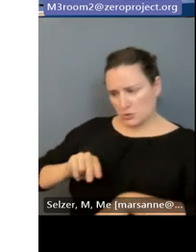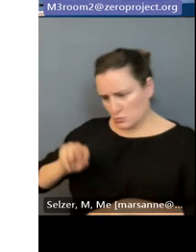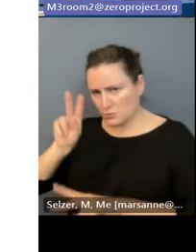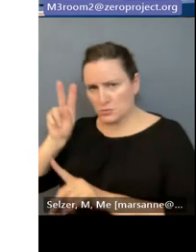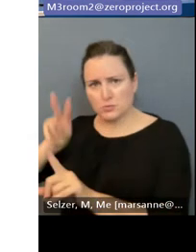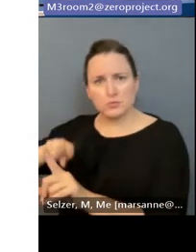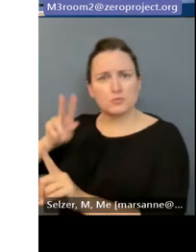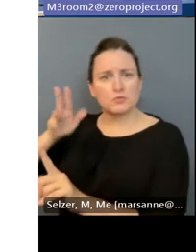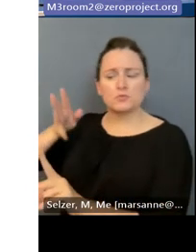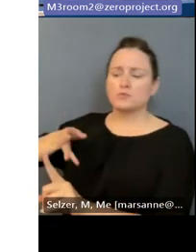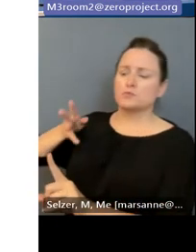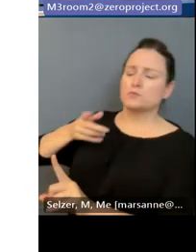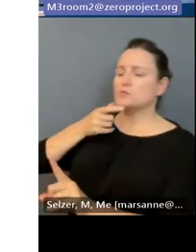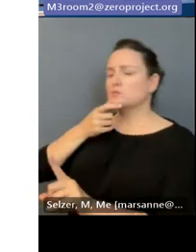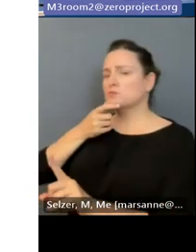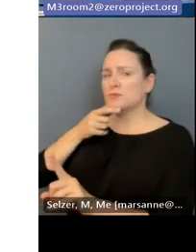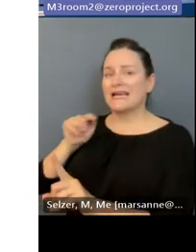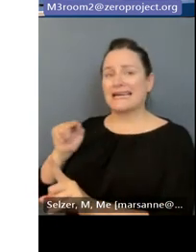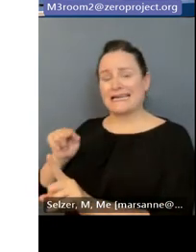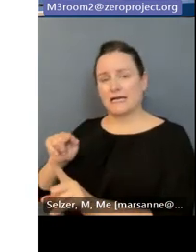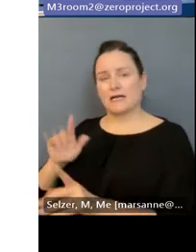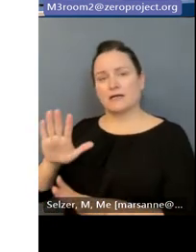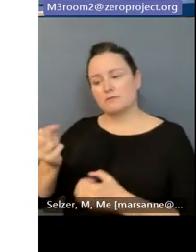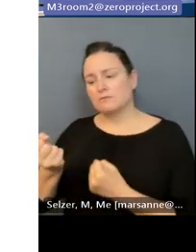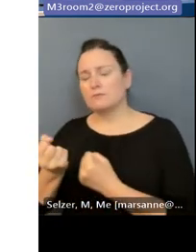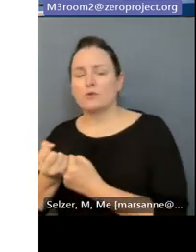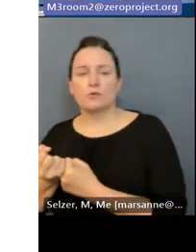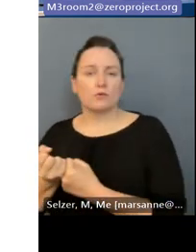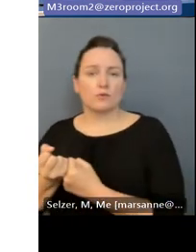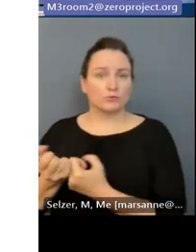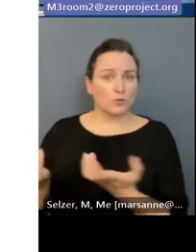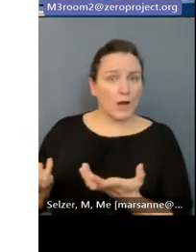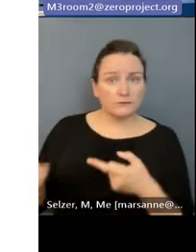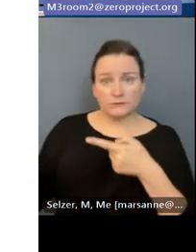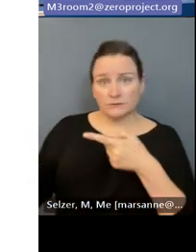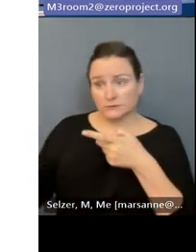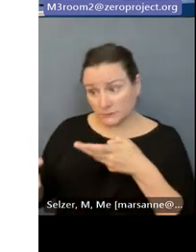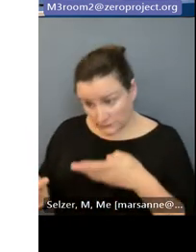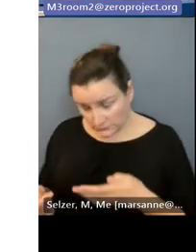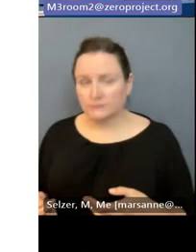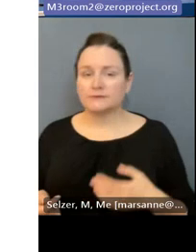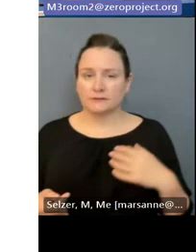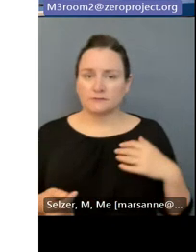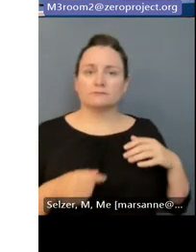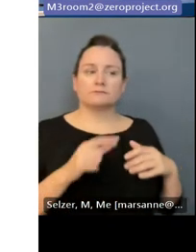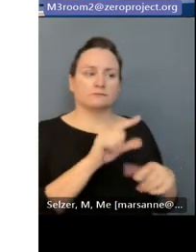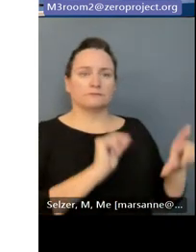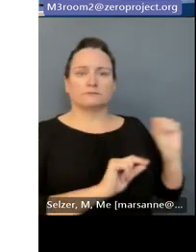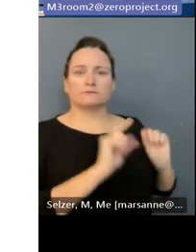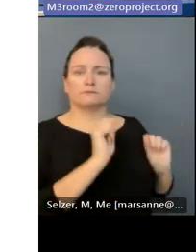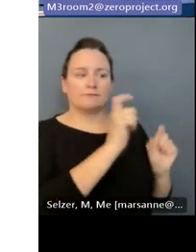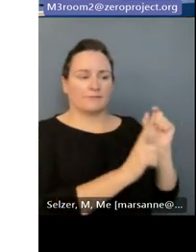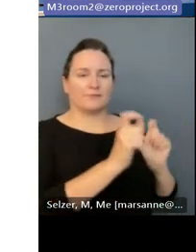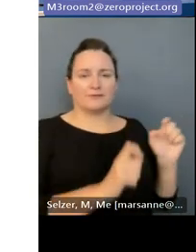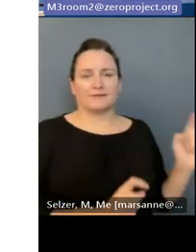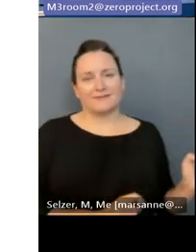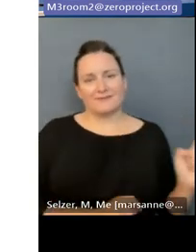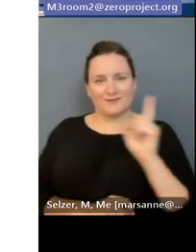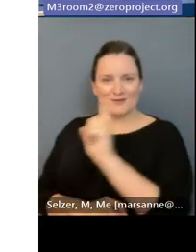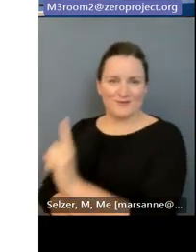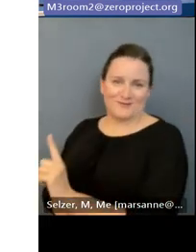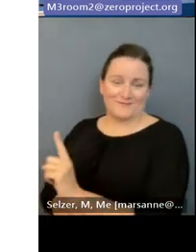and we tell them what support your child need. And after that, we assign them a professional. And the professional is not just one professional.